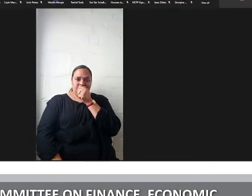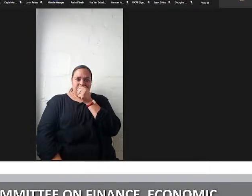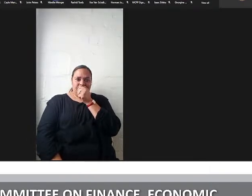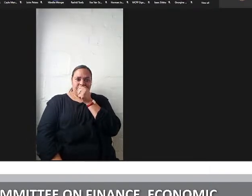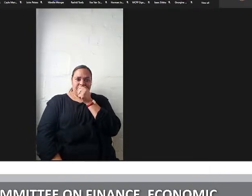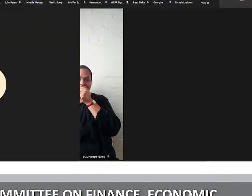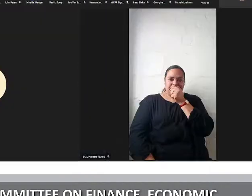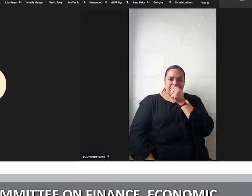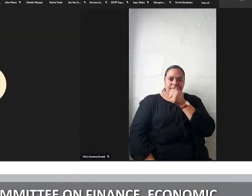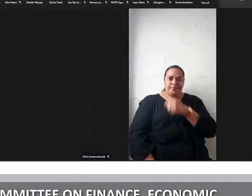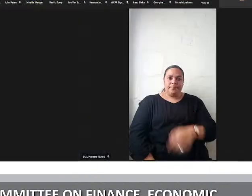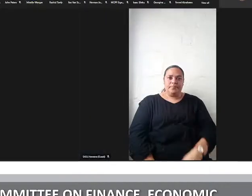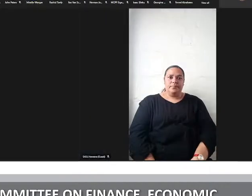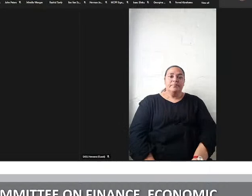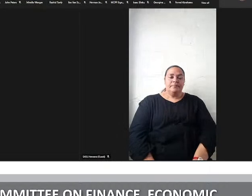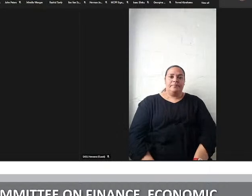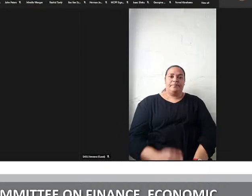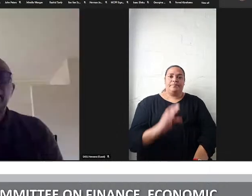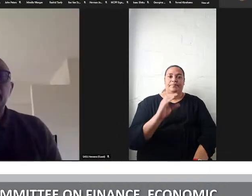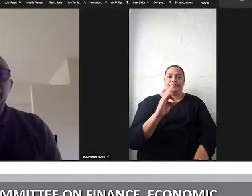Thank you, CFO.